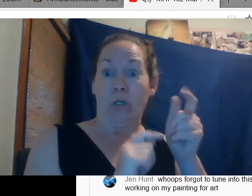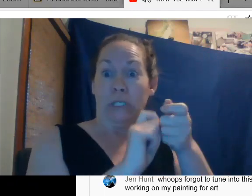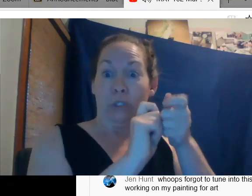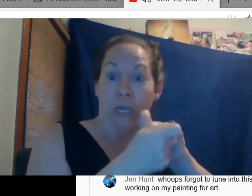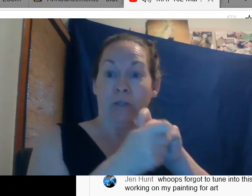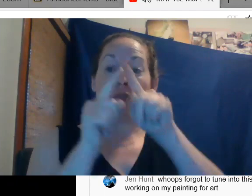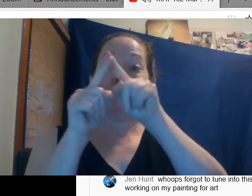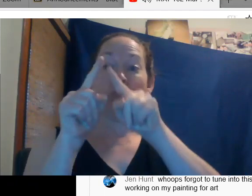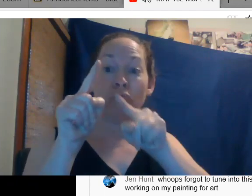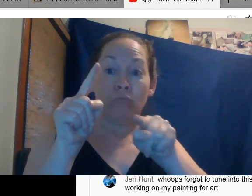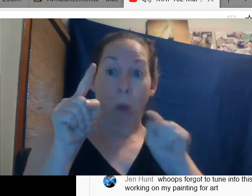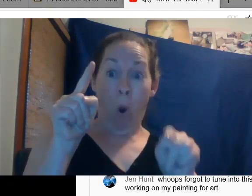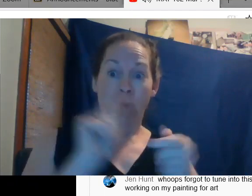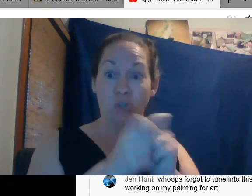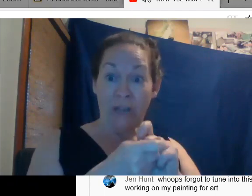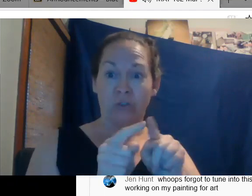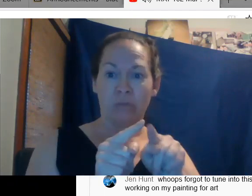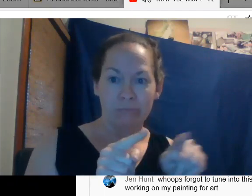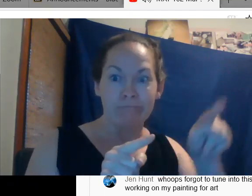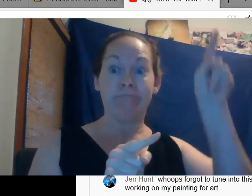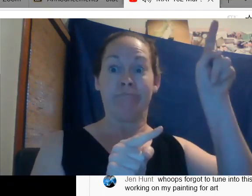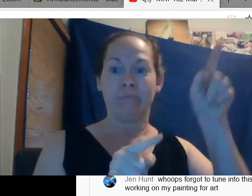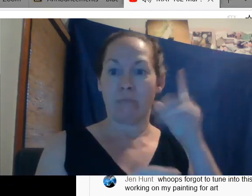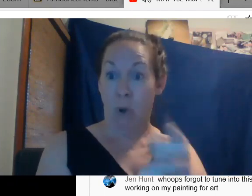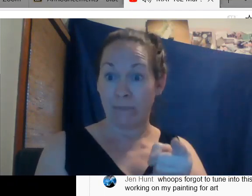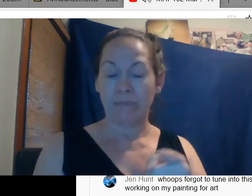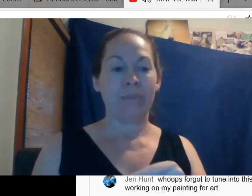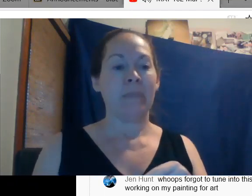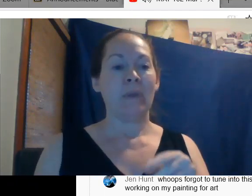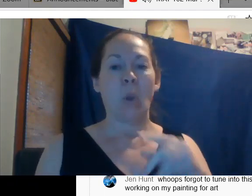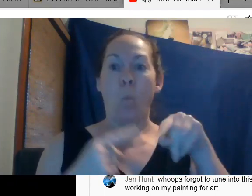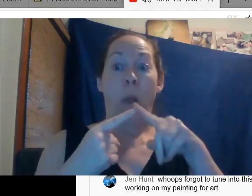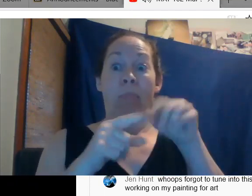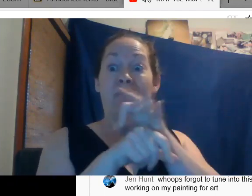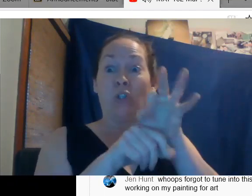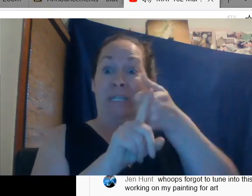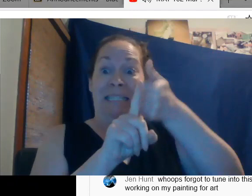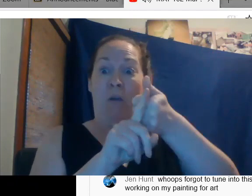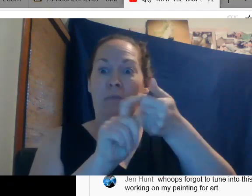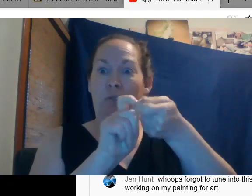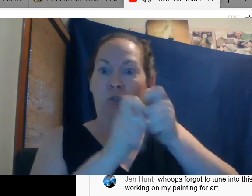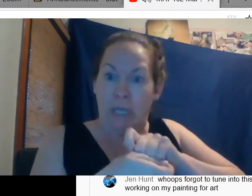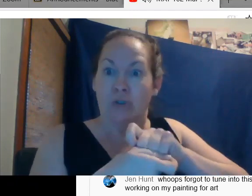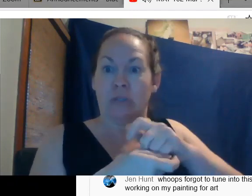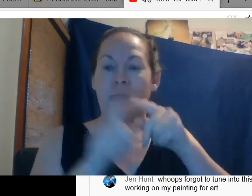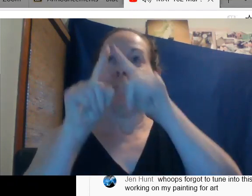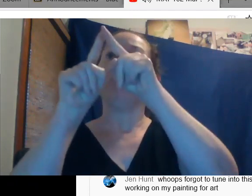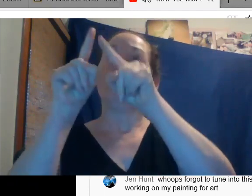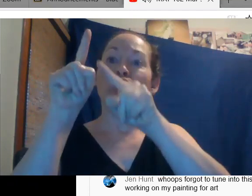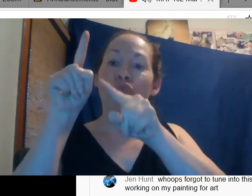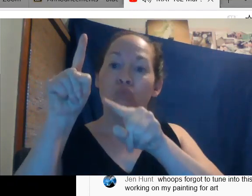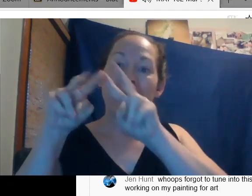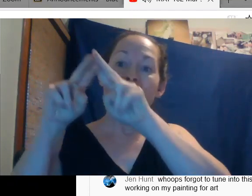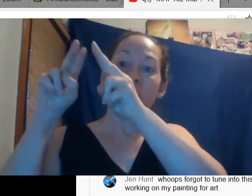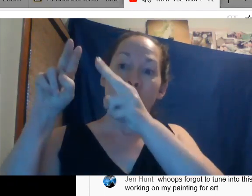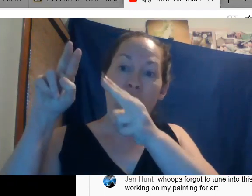have, and when the function might be becoming different. And we're going to continue to look at